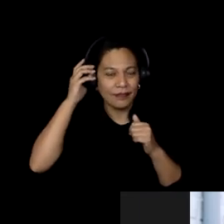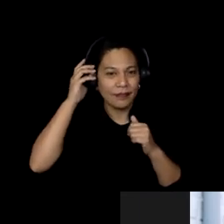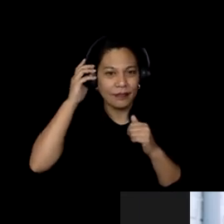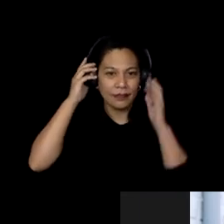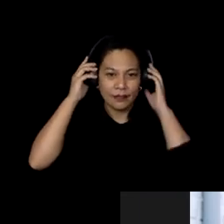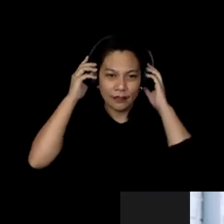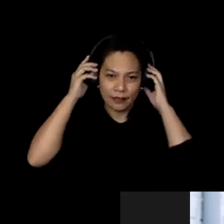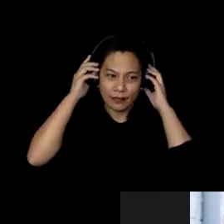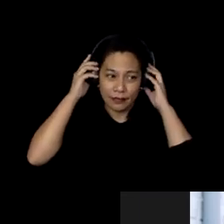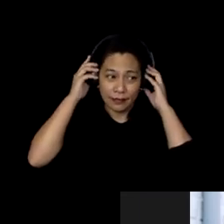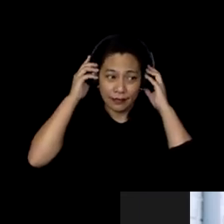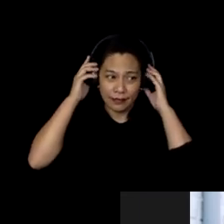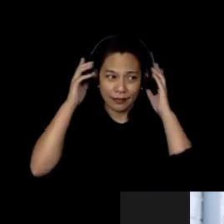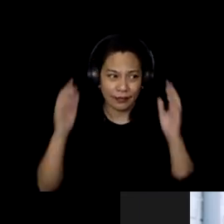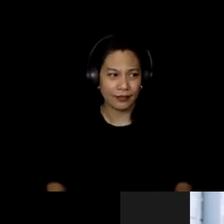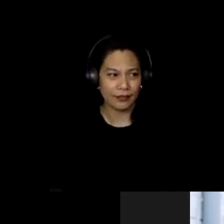Or tags.